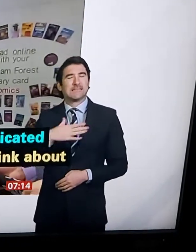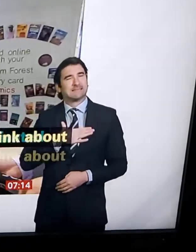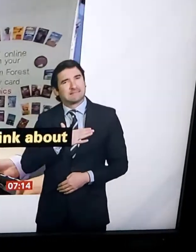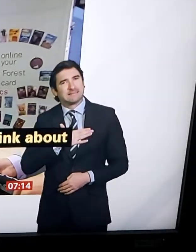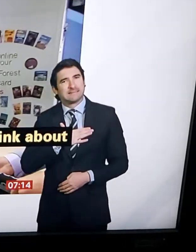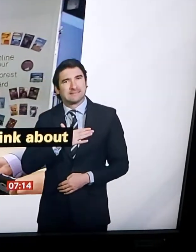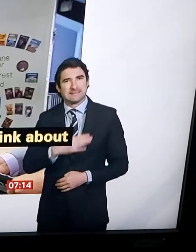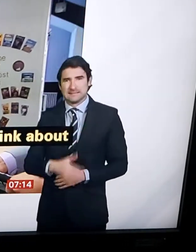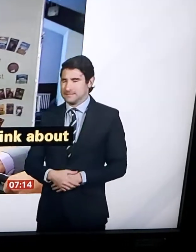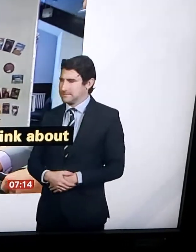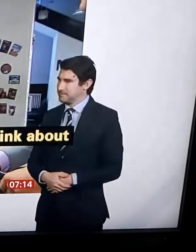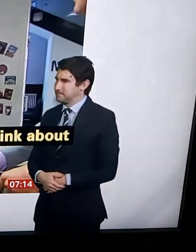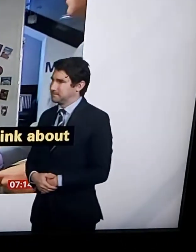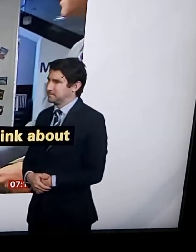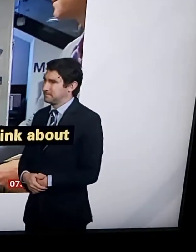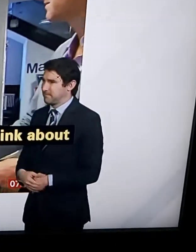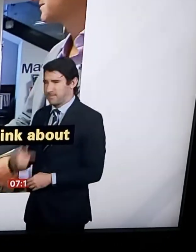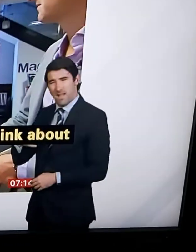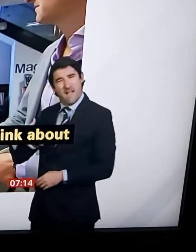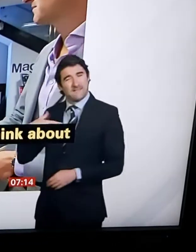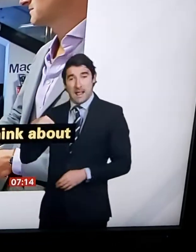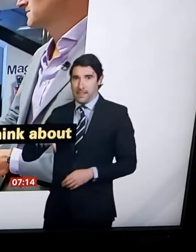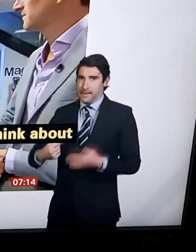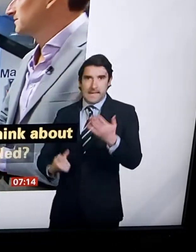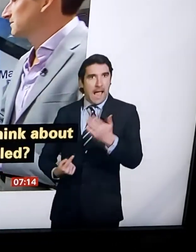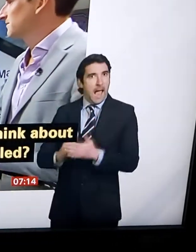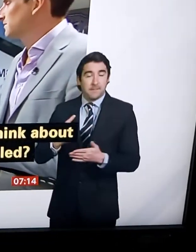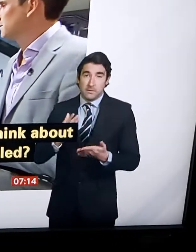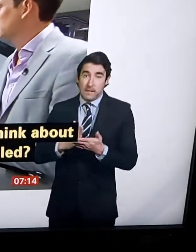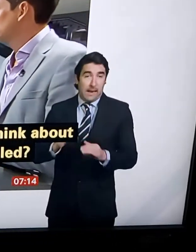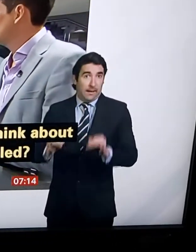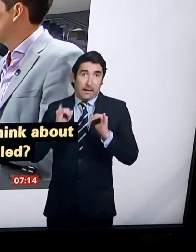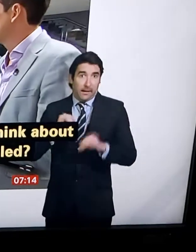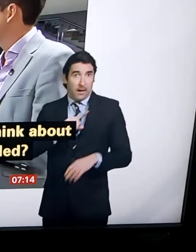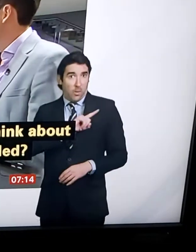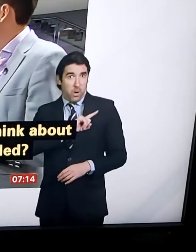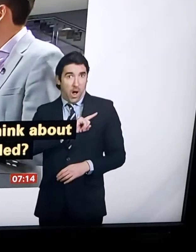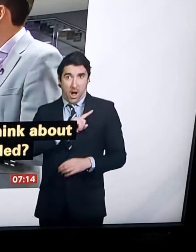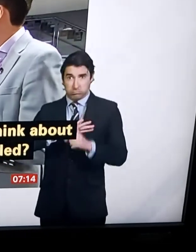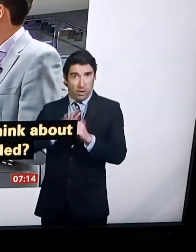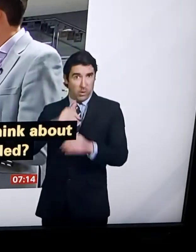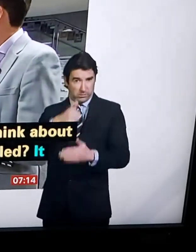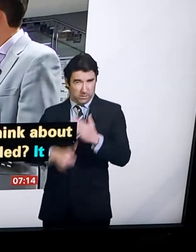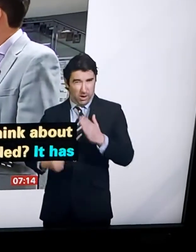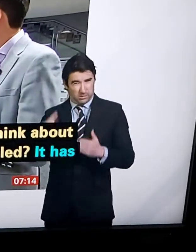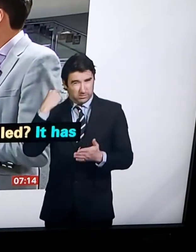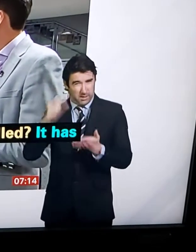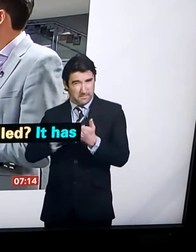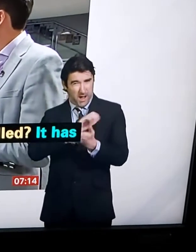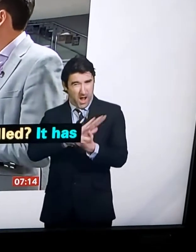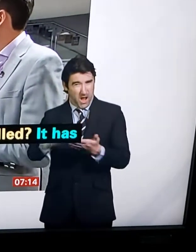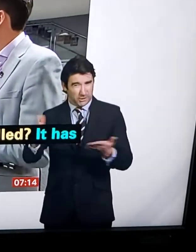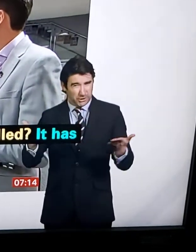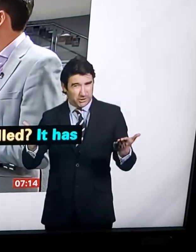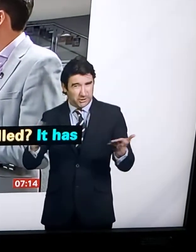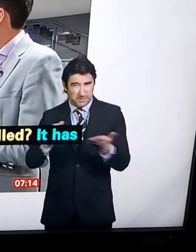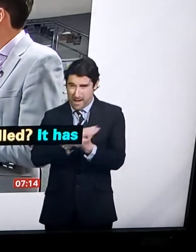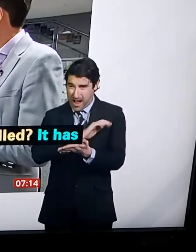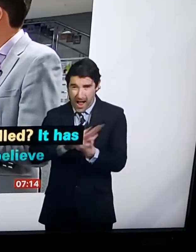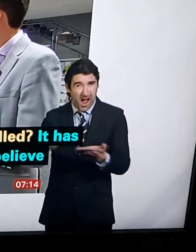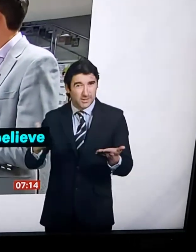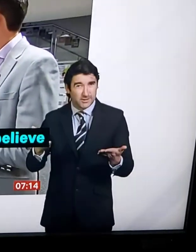in March. I'm sure there was already a contingency plan somewhere, and if there wasn't, there should have been, about what happens if public exams get cancelled. We've had months